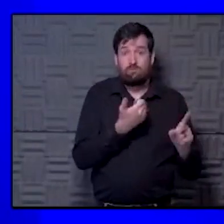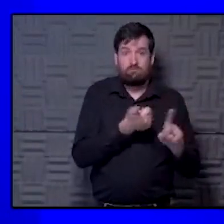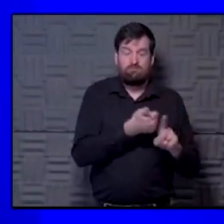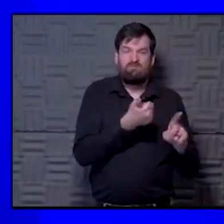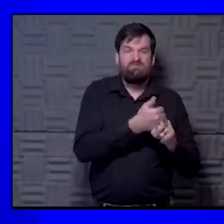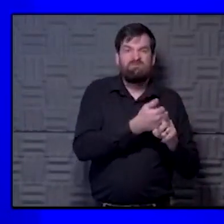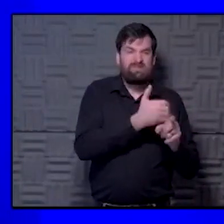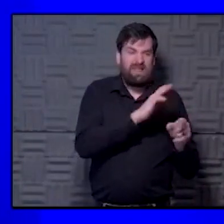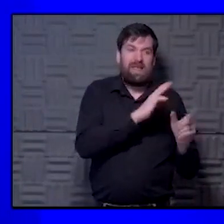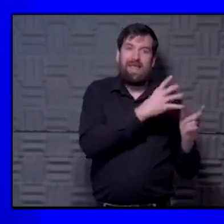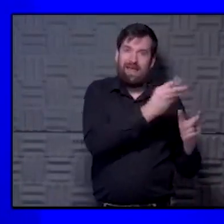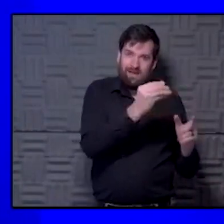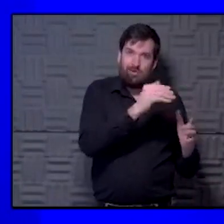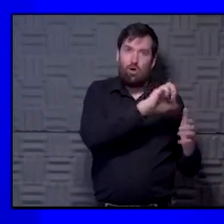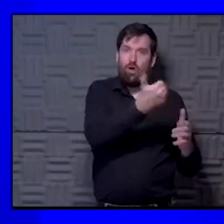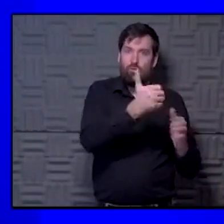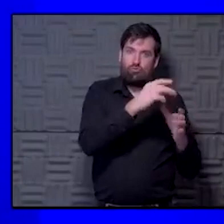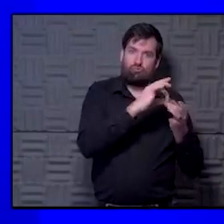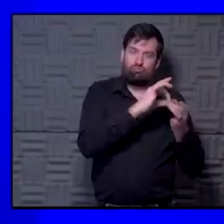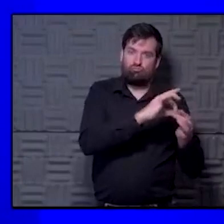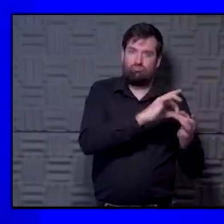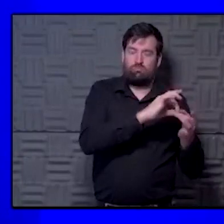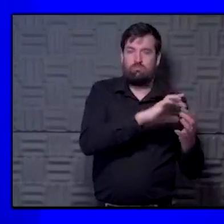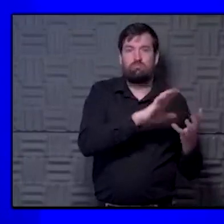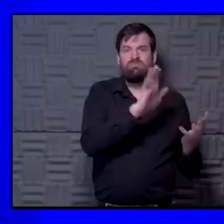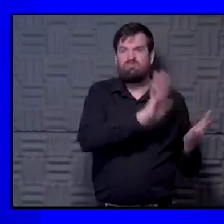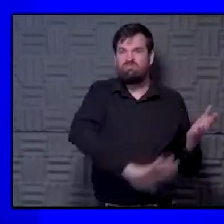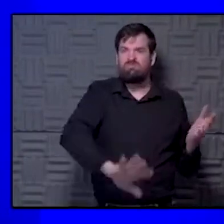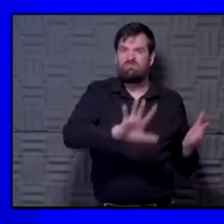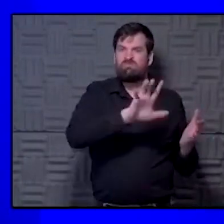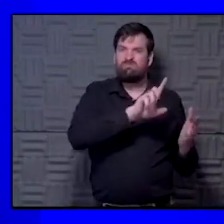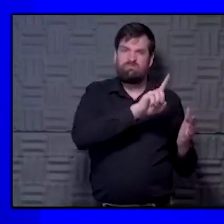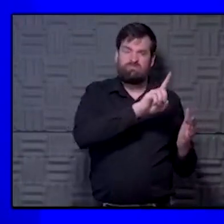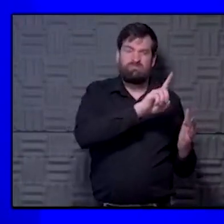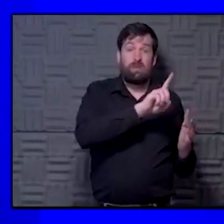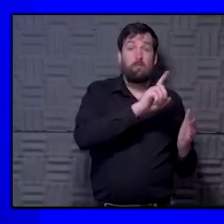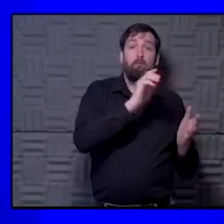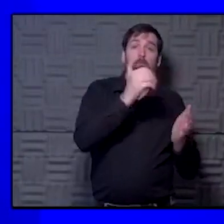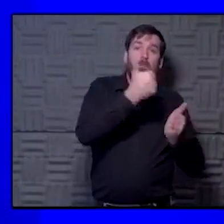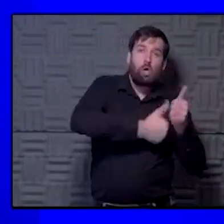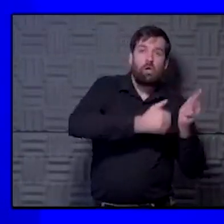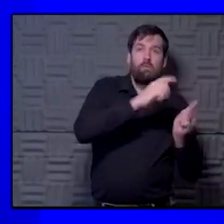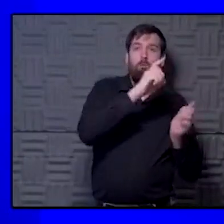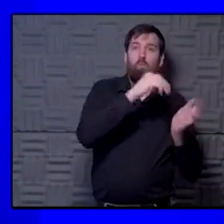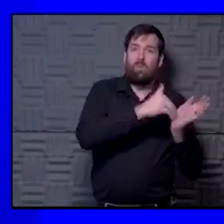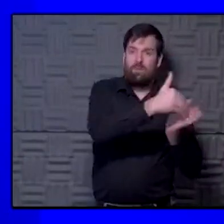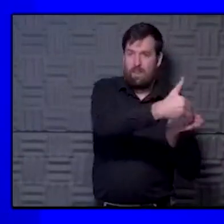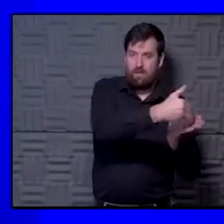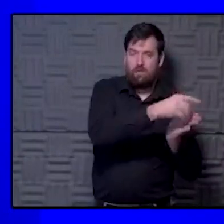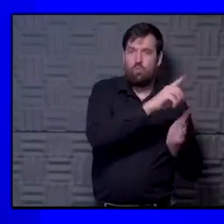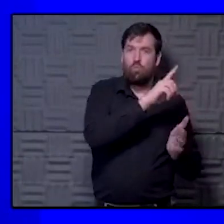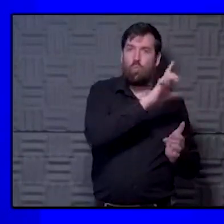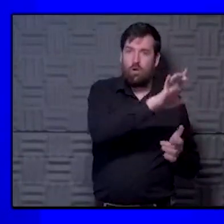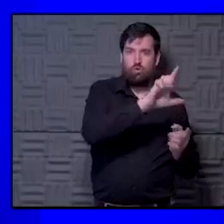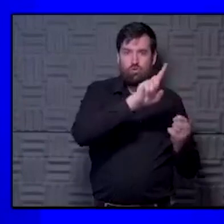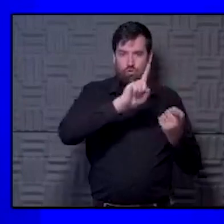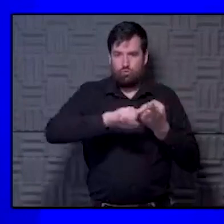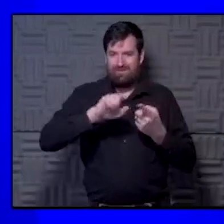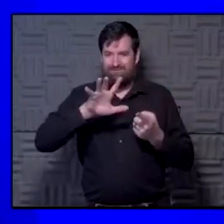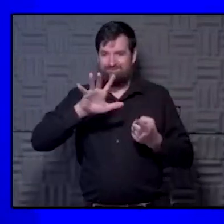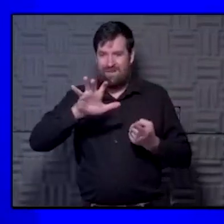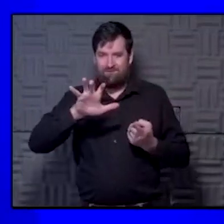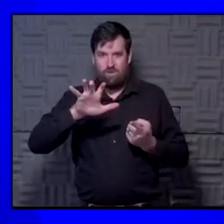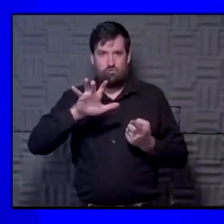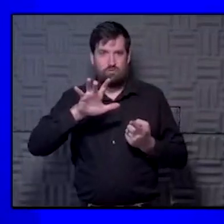all the time. And there's about 100 to 500 cases per million of anaphylaxis from penicillin. So,